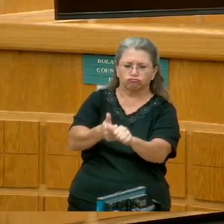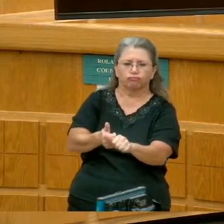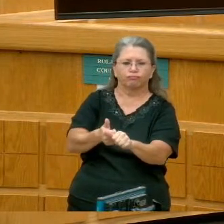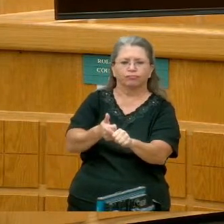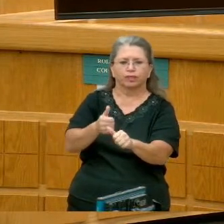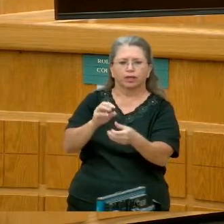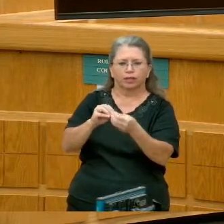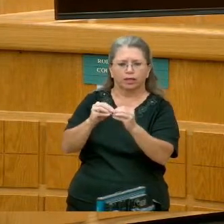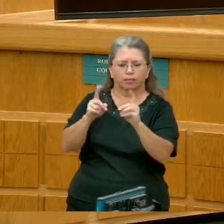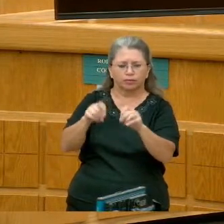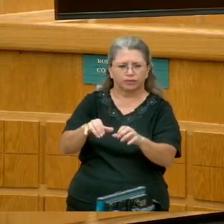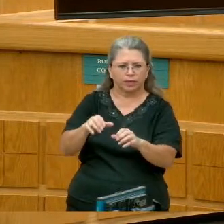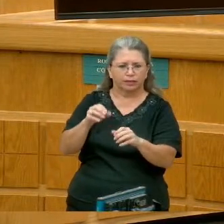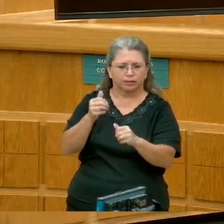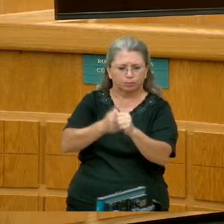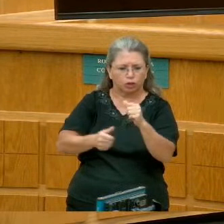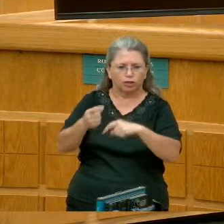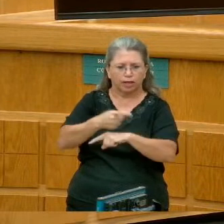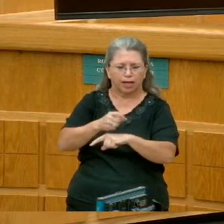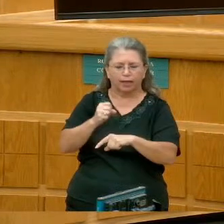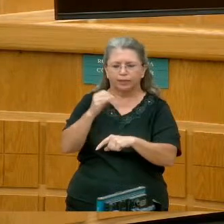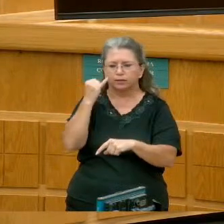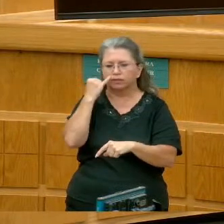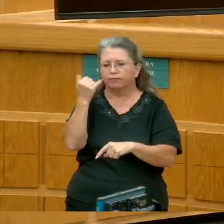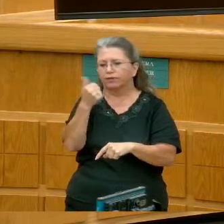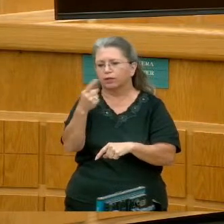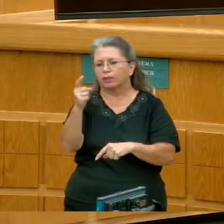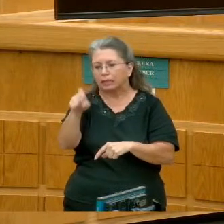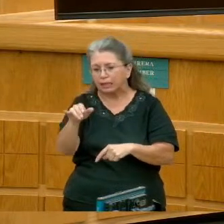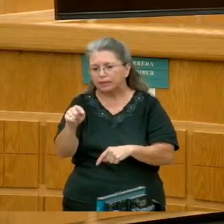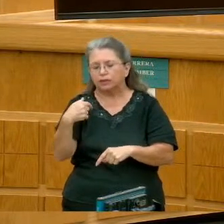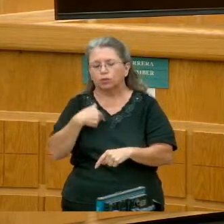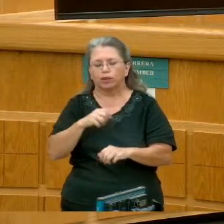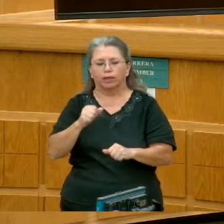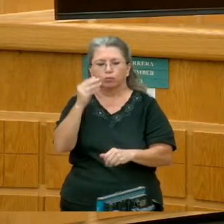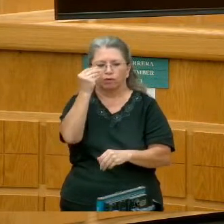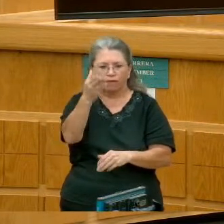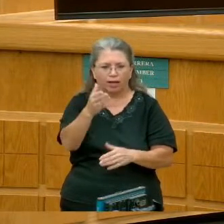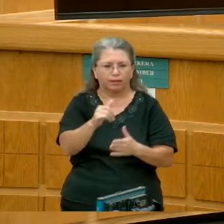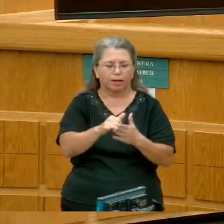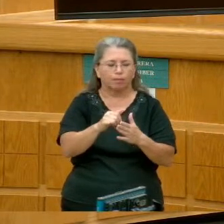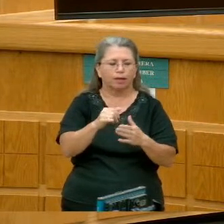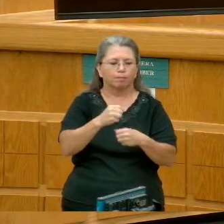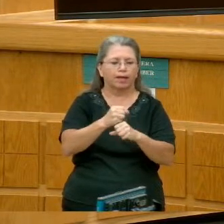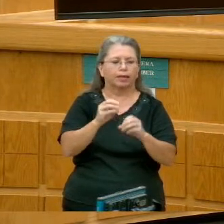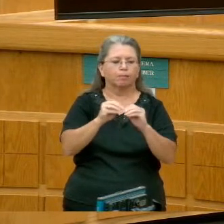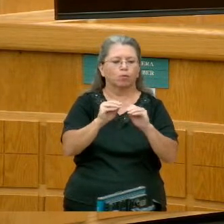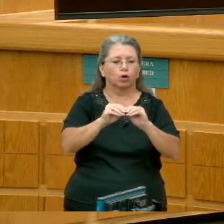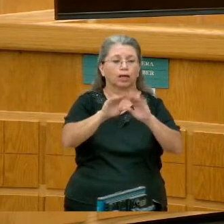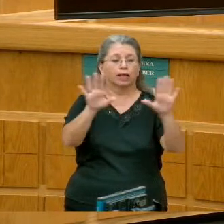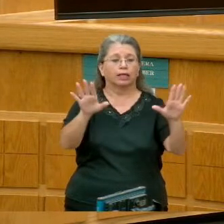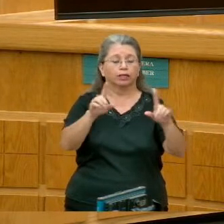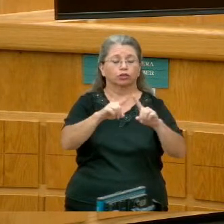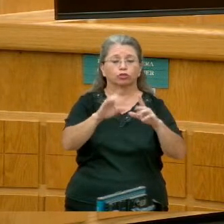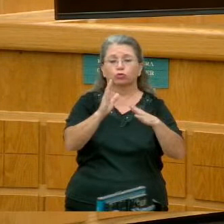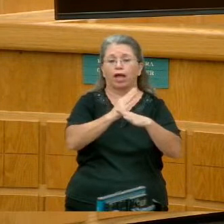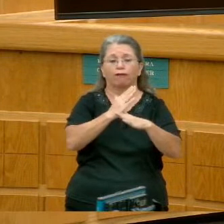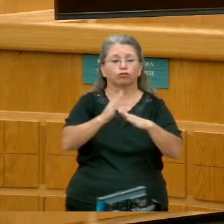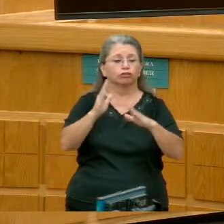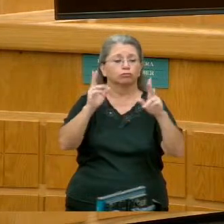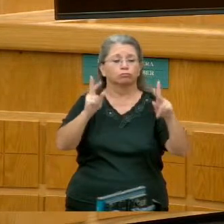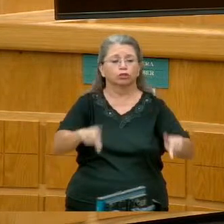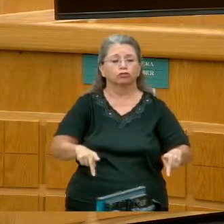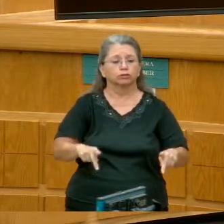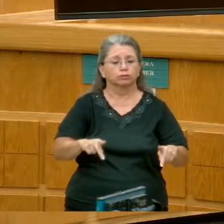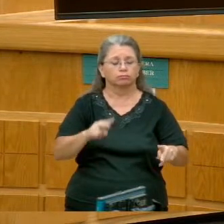some reason, we can provide that to you. But just to try to make it a little more clear to the average person that's looking at those reports online,